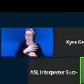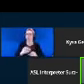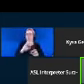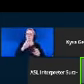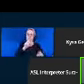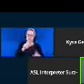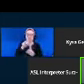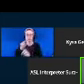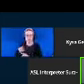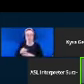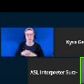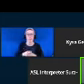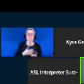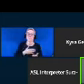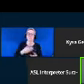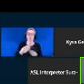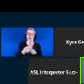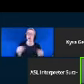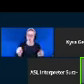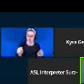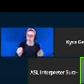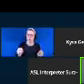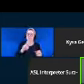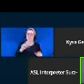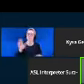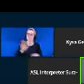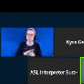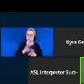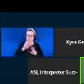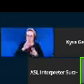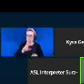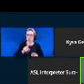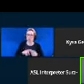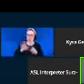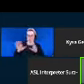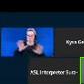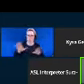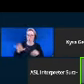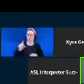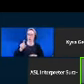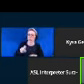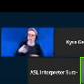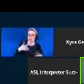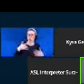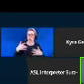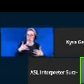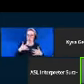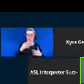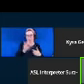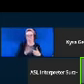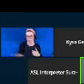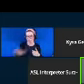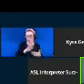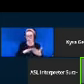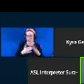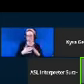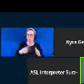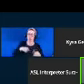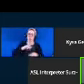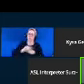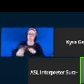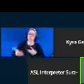my office, the Office of Civil Rights and Civil Liberties, is committed to responding to the needs and concerns of your communities. And we work with our DHS partners